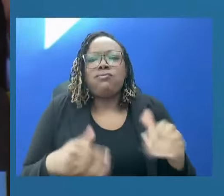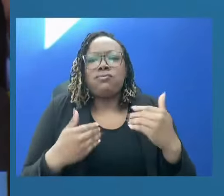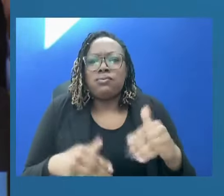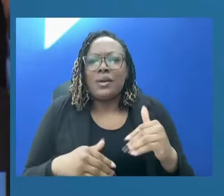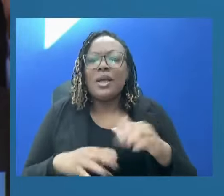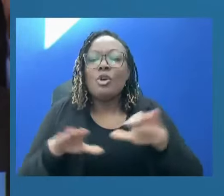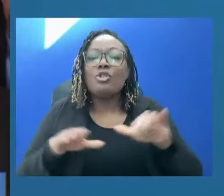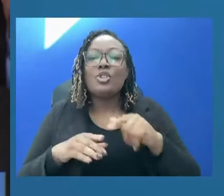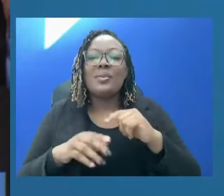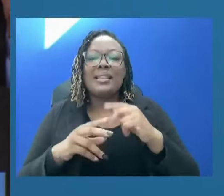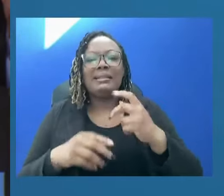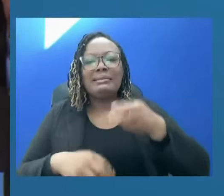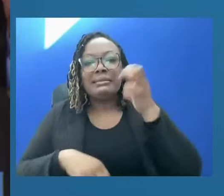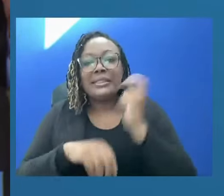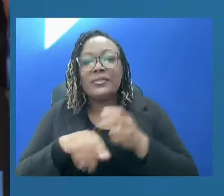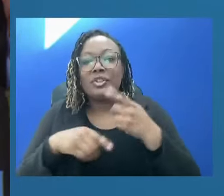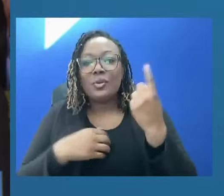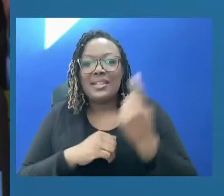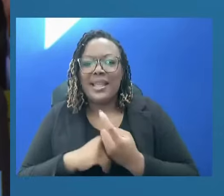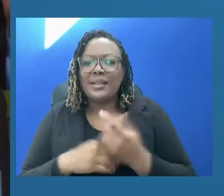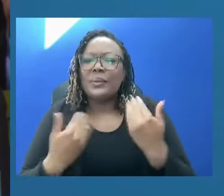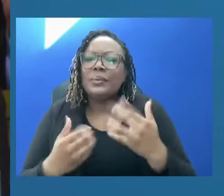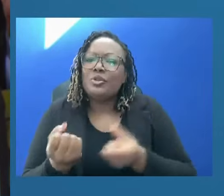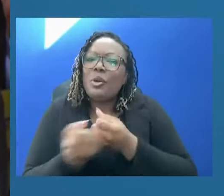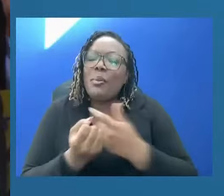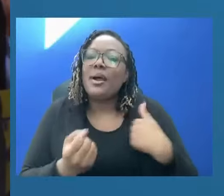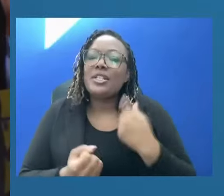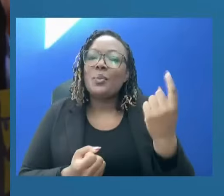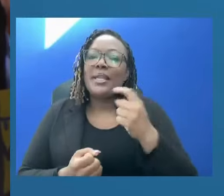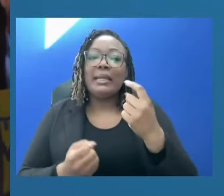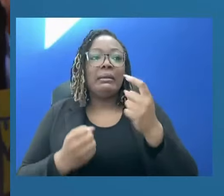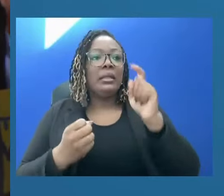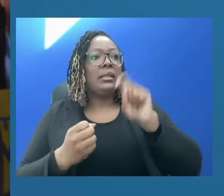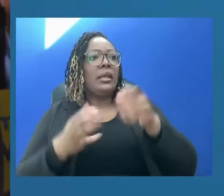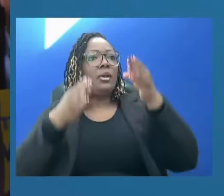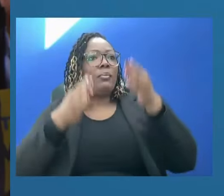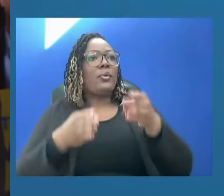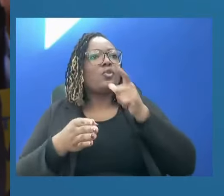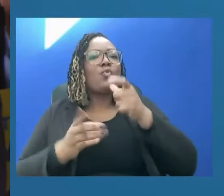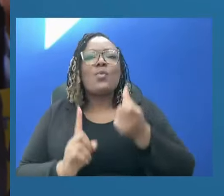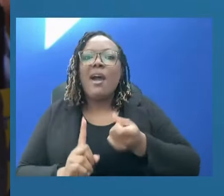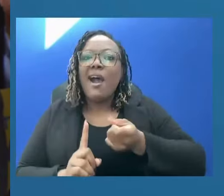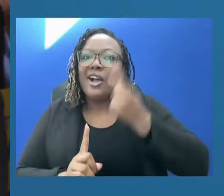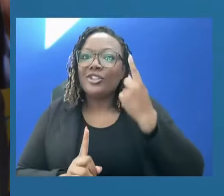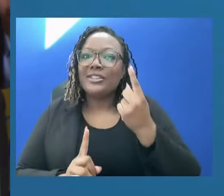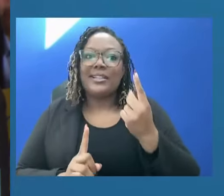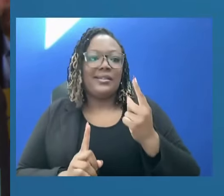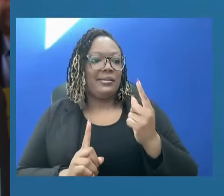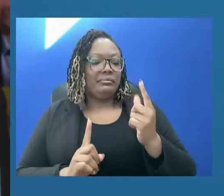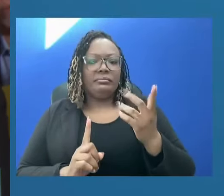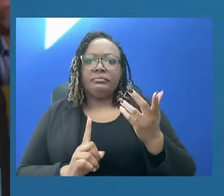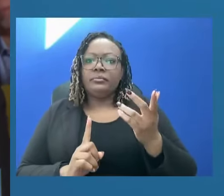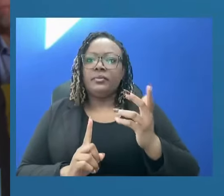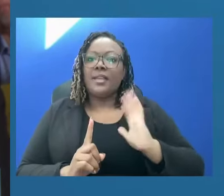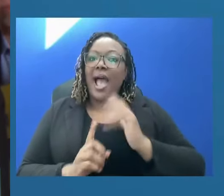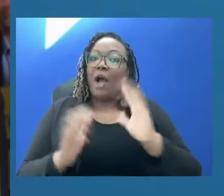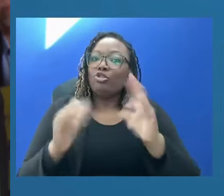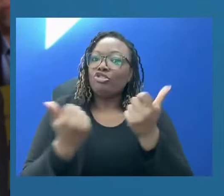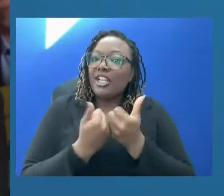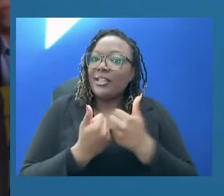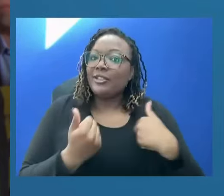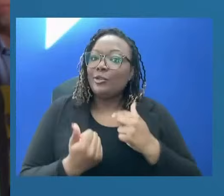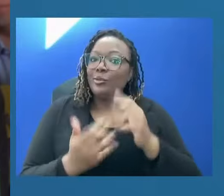during these difficult days. We need somebody that understands our challenges